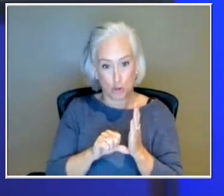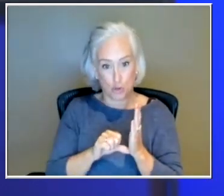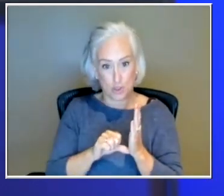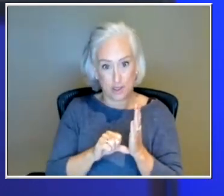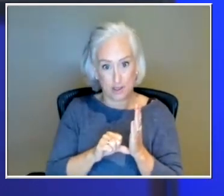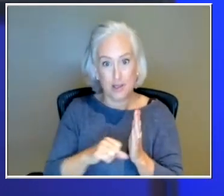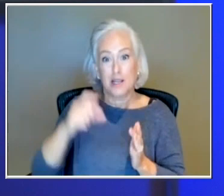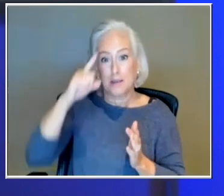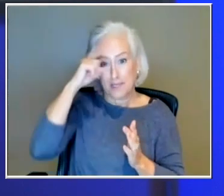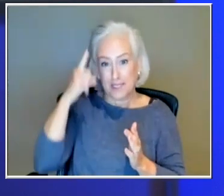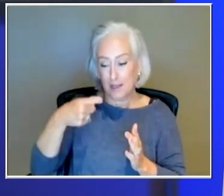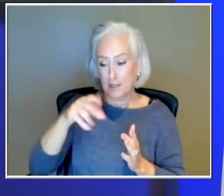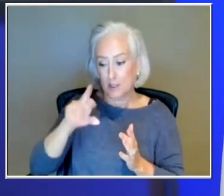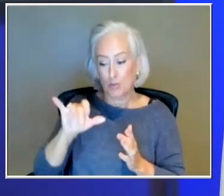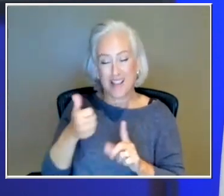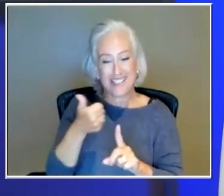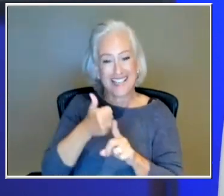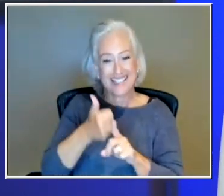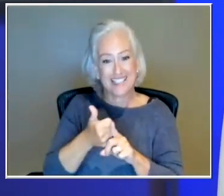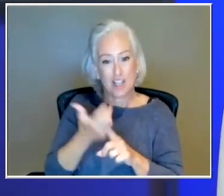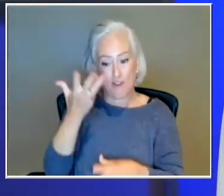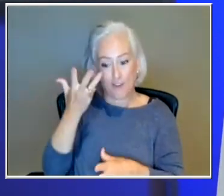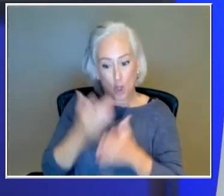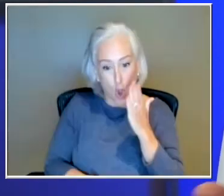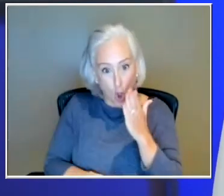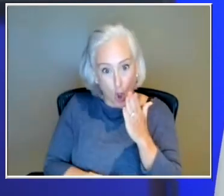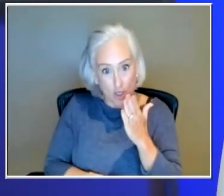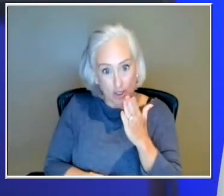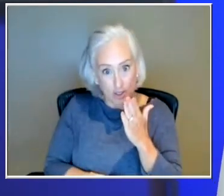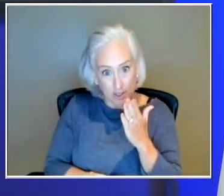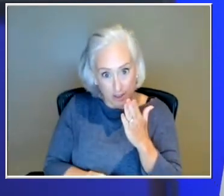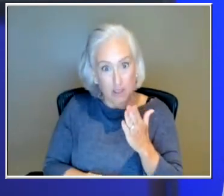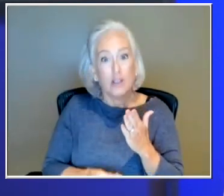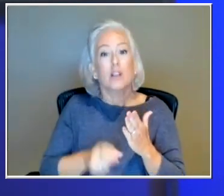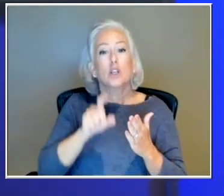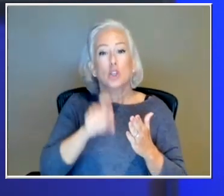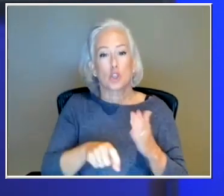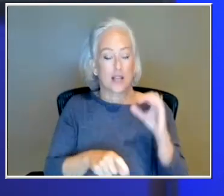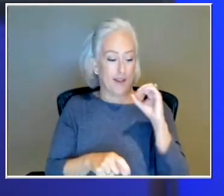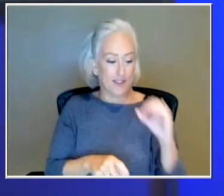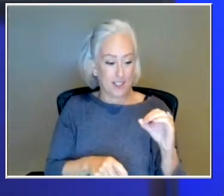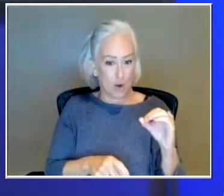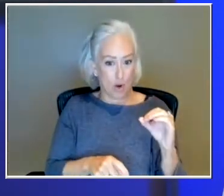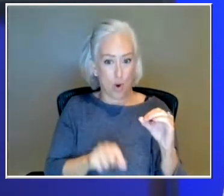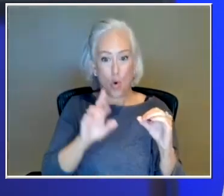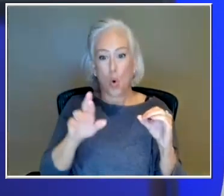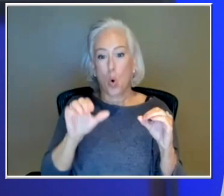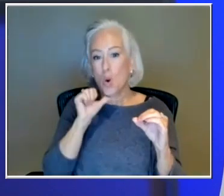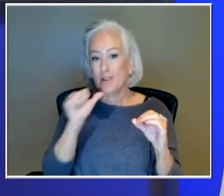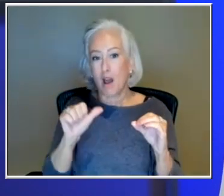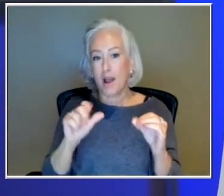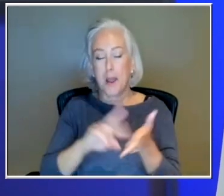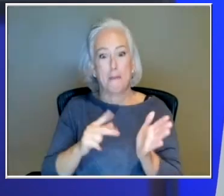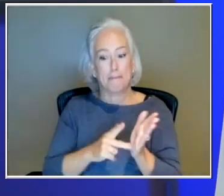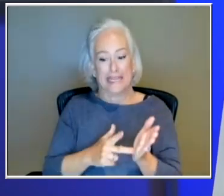prostate's gone, we have this absolute value. It is either 0 or it is not. And so it becomes very clean to look and say, do we have a problem? Do